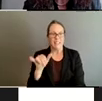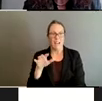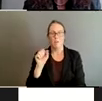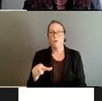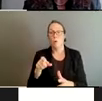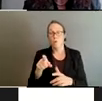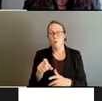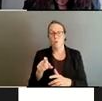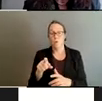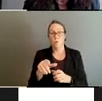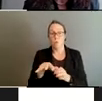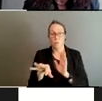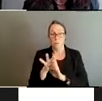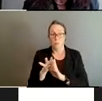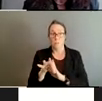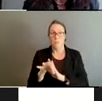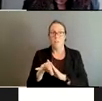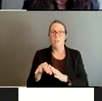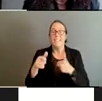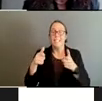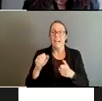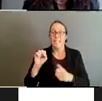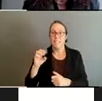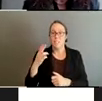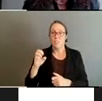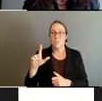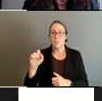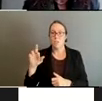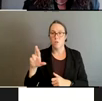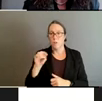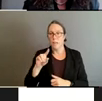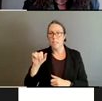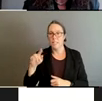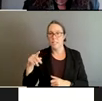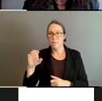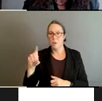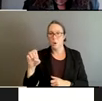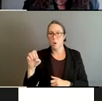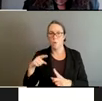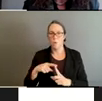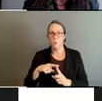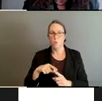you locate shelters by texting shelter and your zip code to